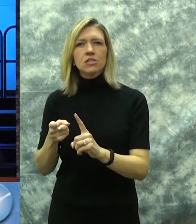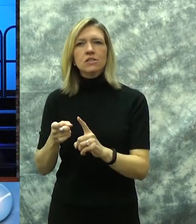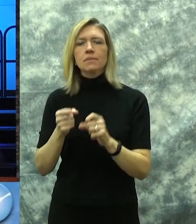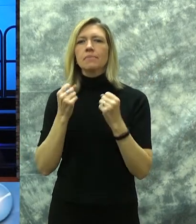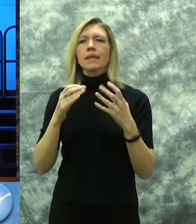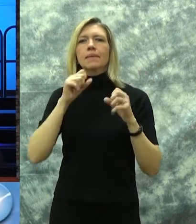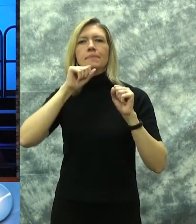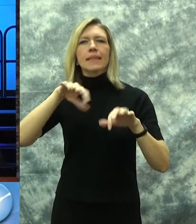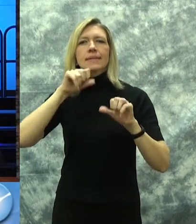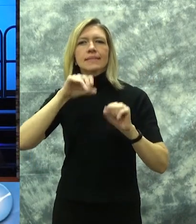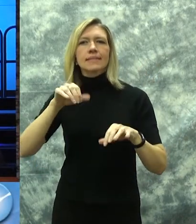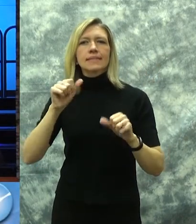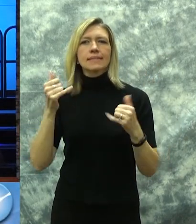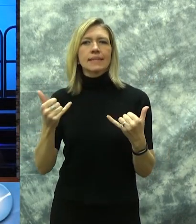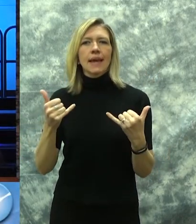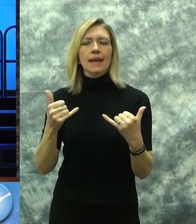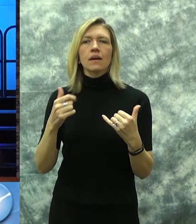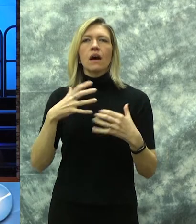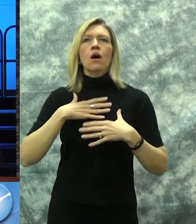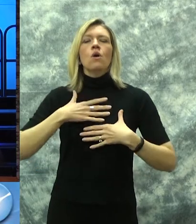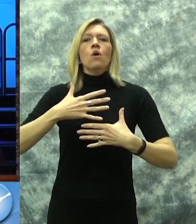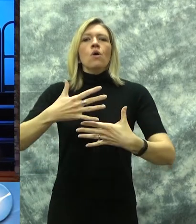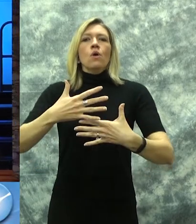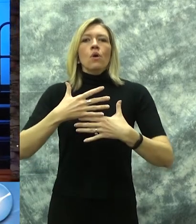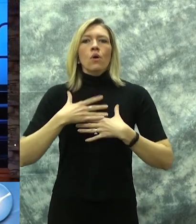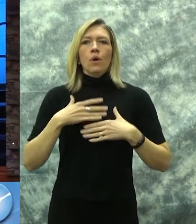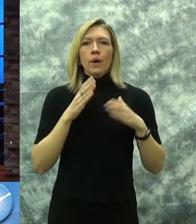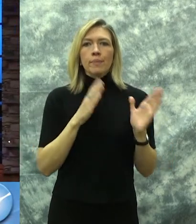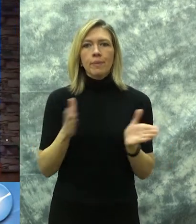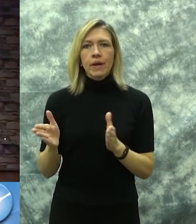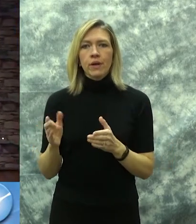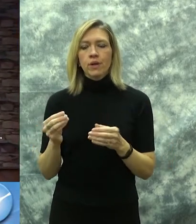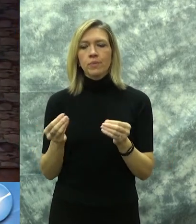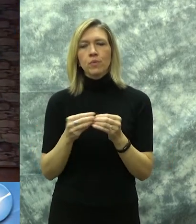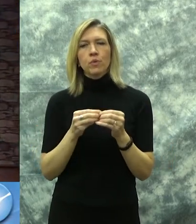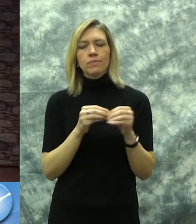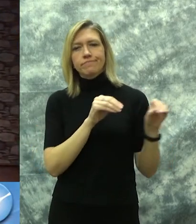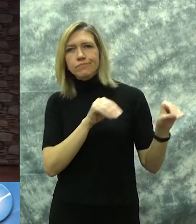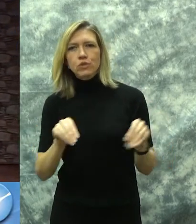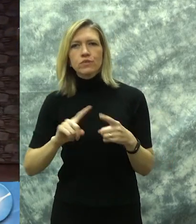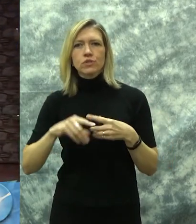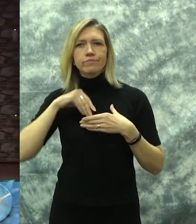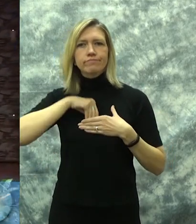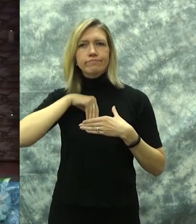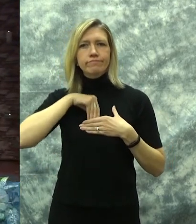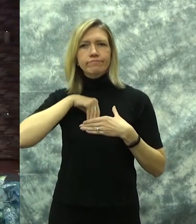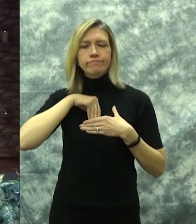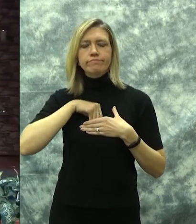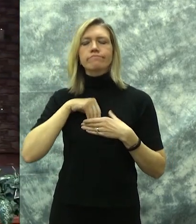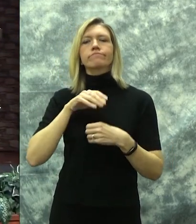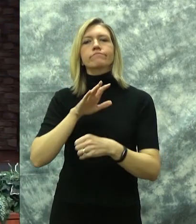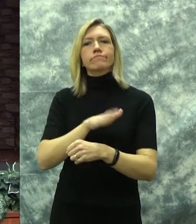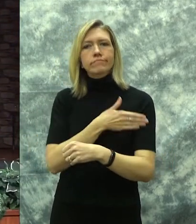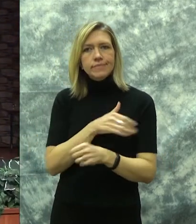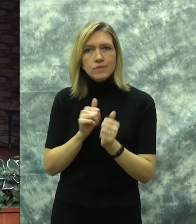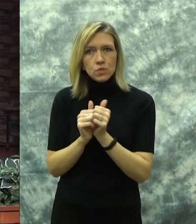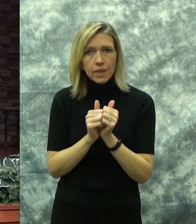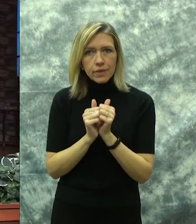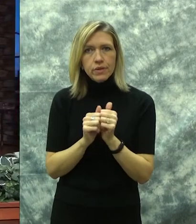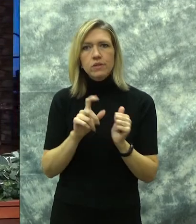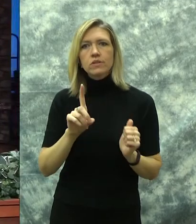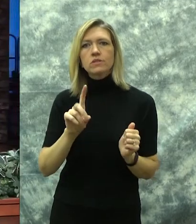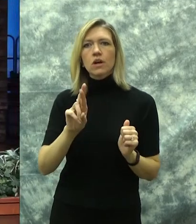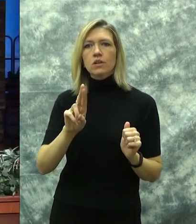we take a deep breath and now prepare to move into that inward space of the Most High. We're going to sing together. Dr. Barry's going to lead us in a